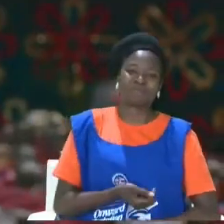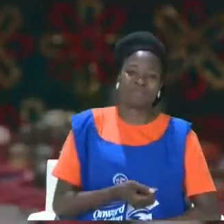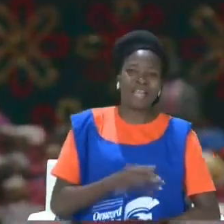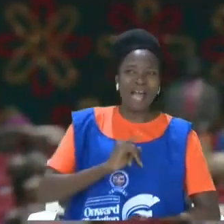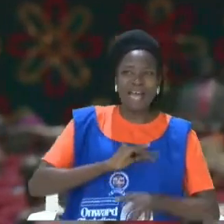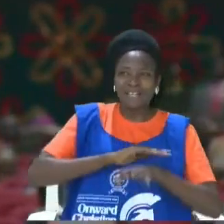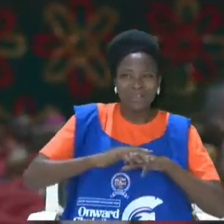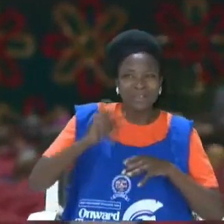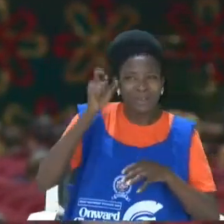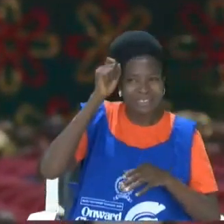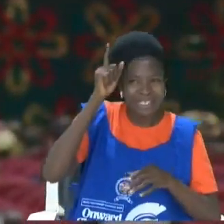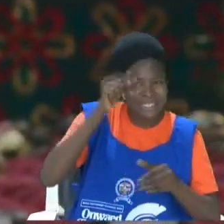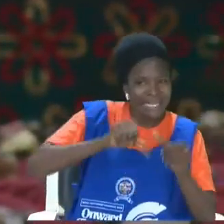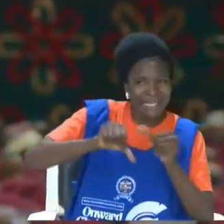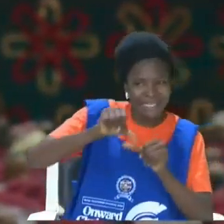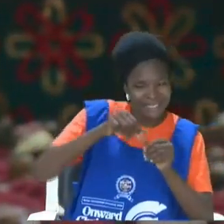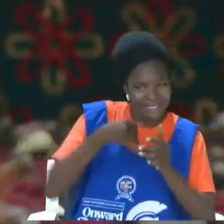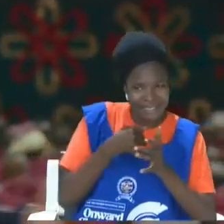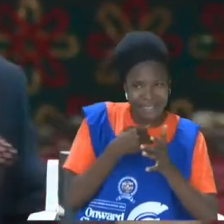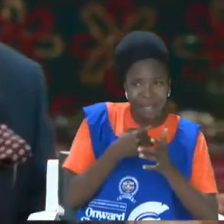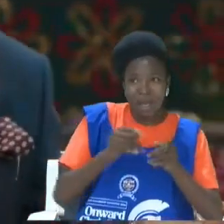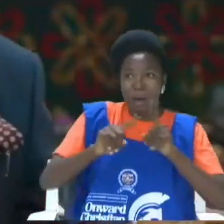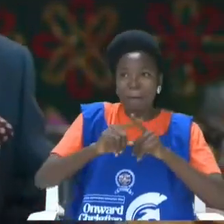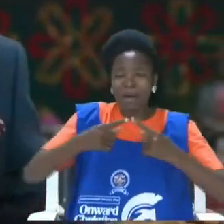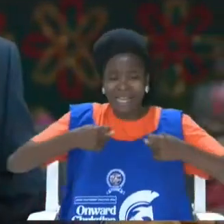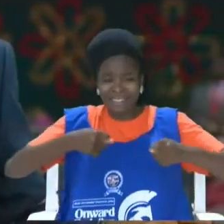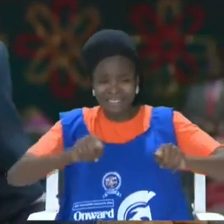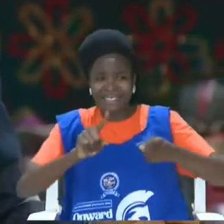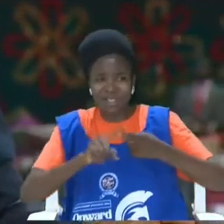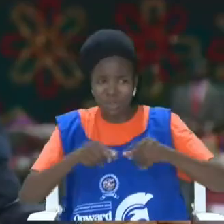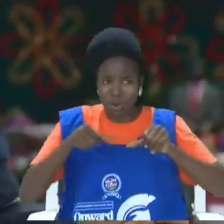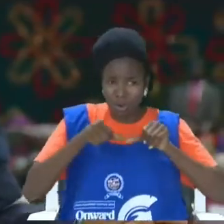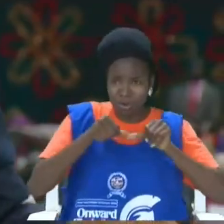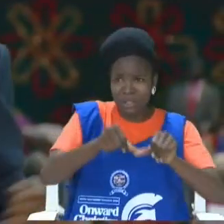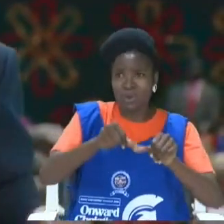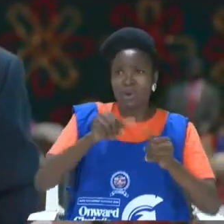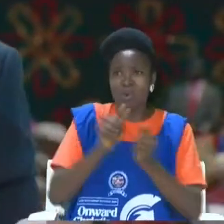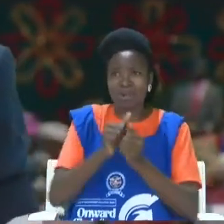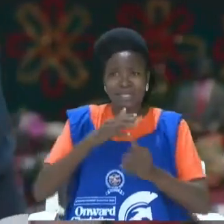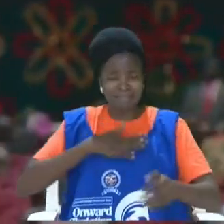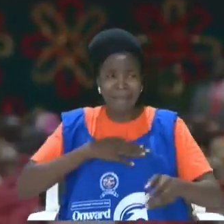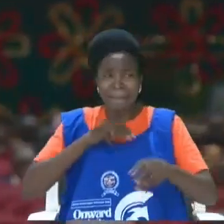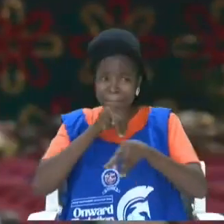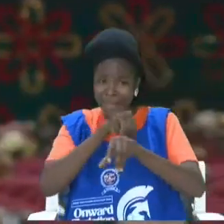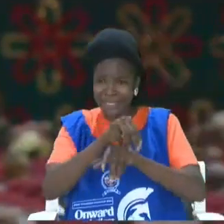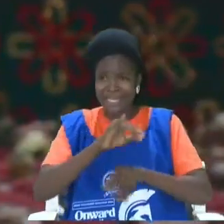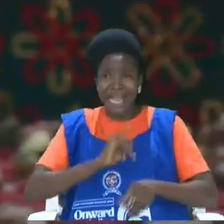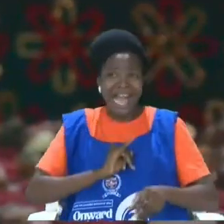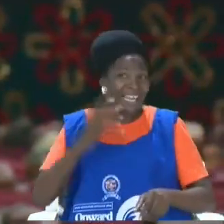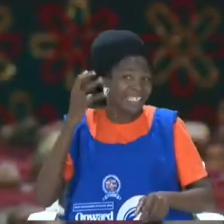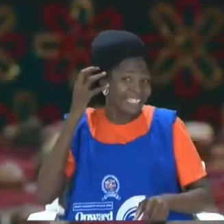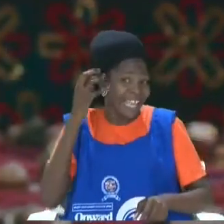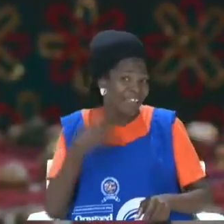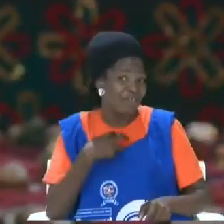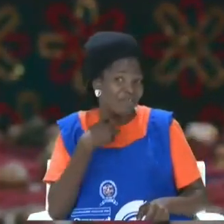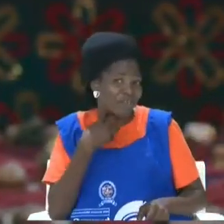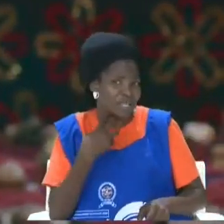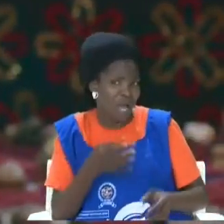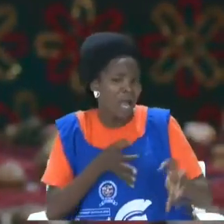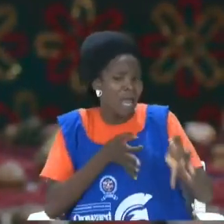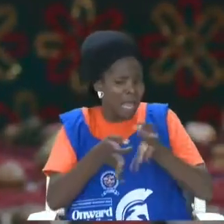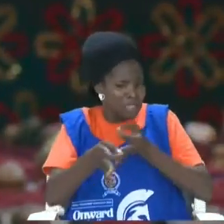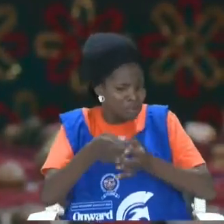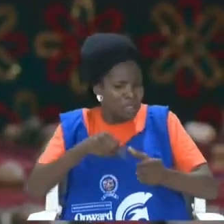didn't understand. I tried to continue with my message. Again, I heard the voice, tell them about